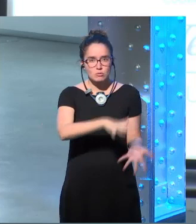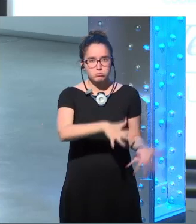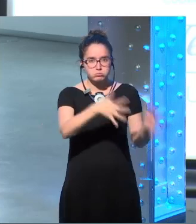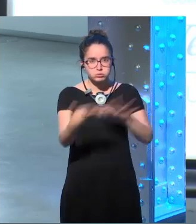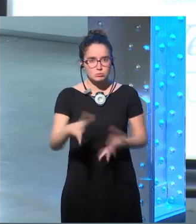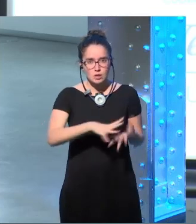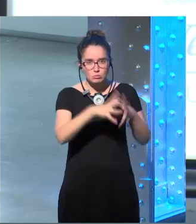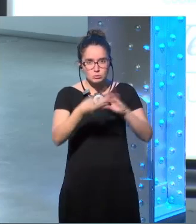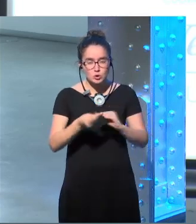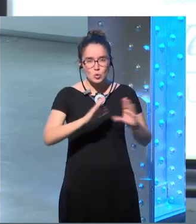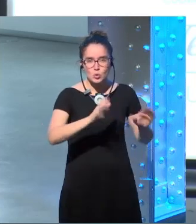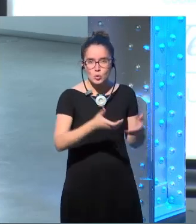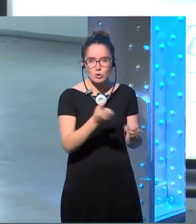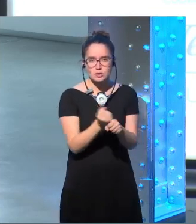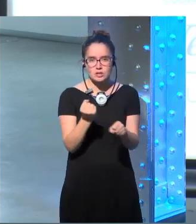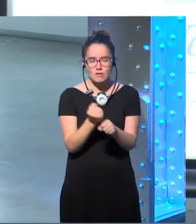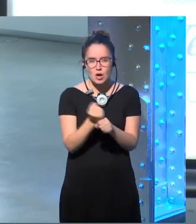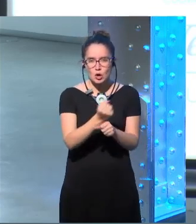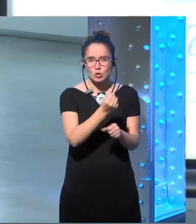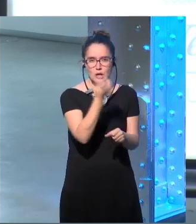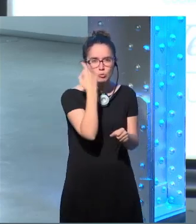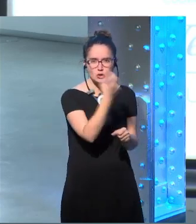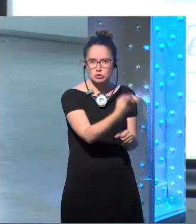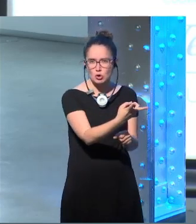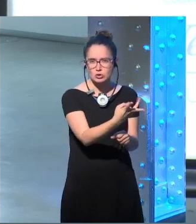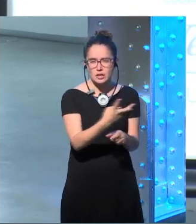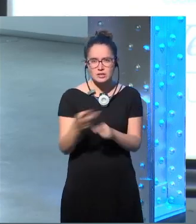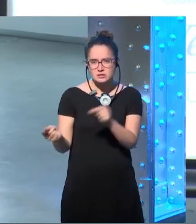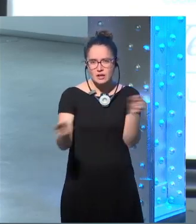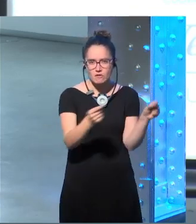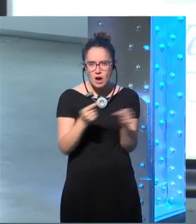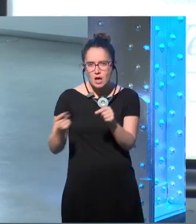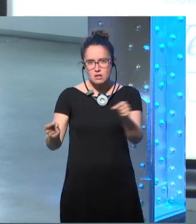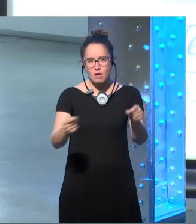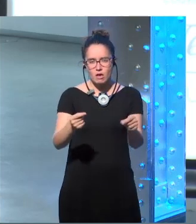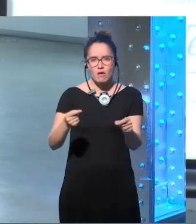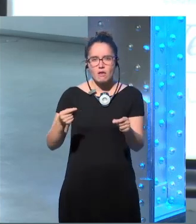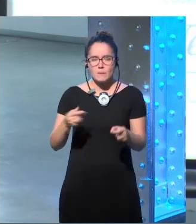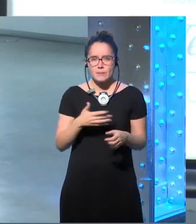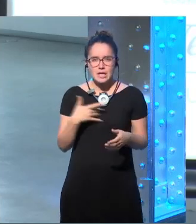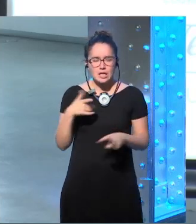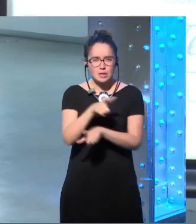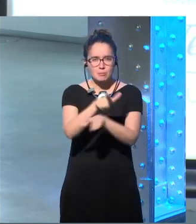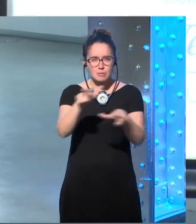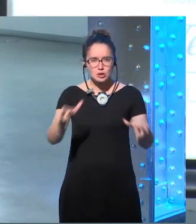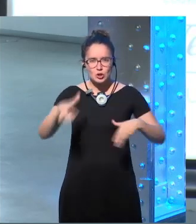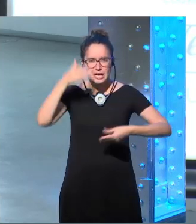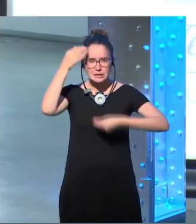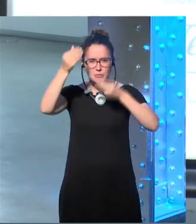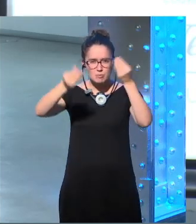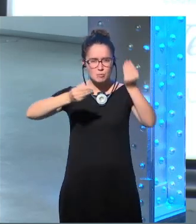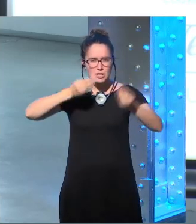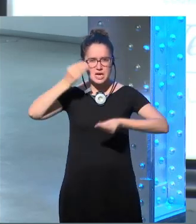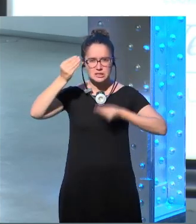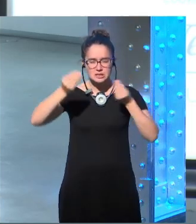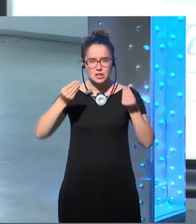children, writing essays, discussing them, debating, engaging people to think and discuss